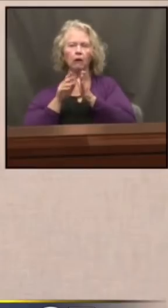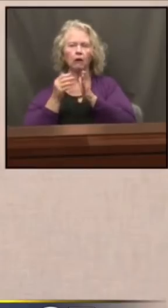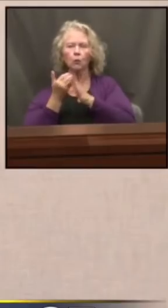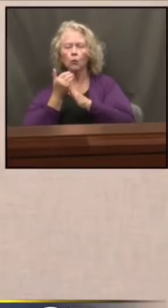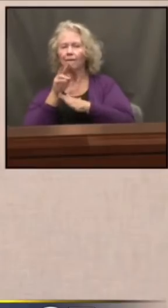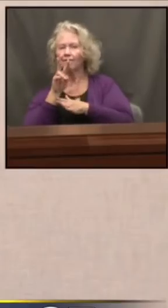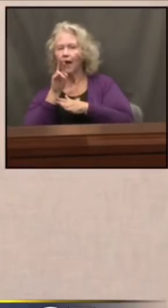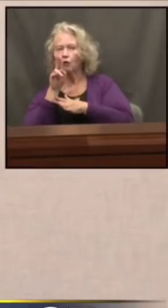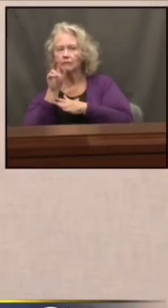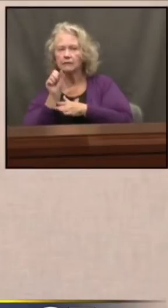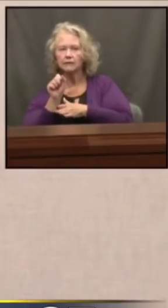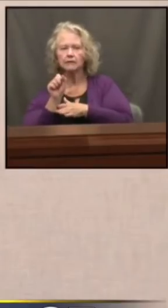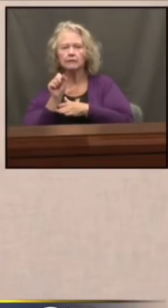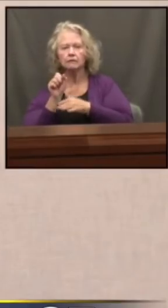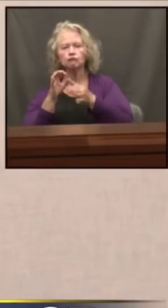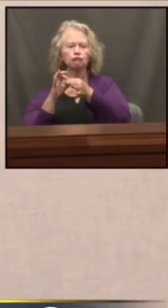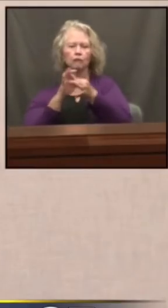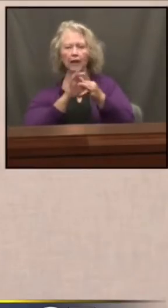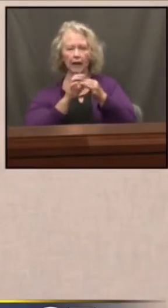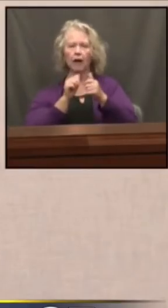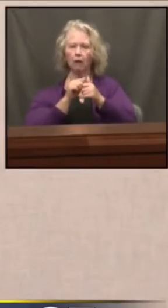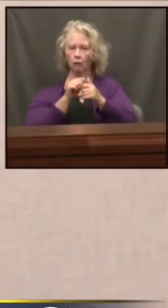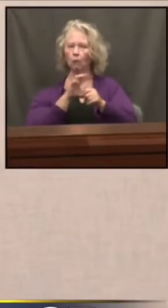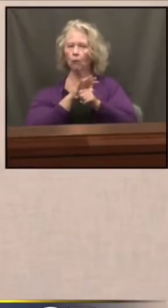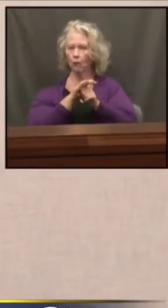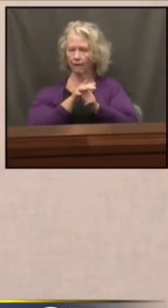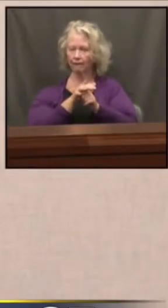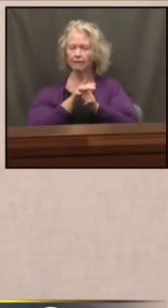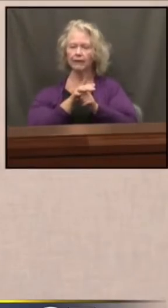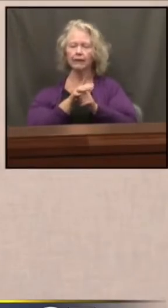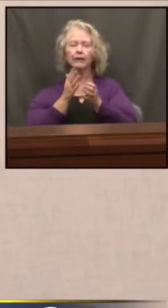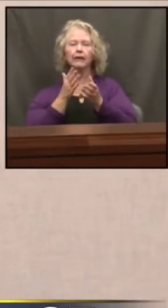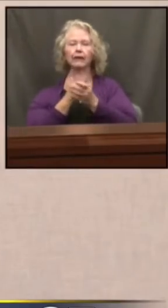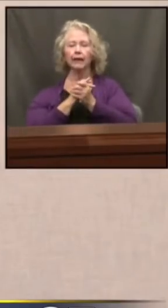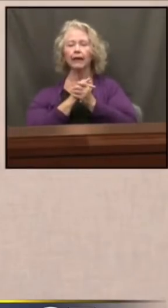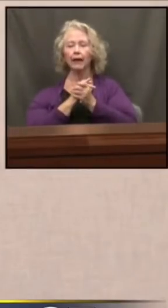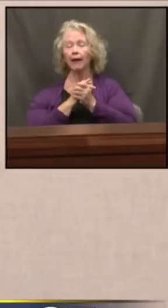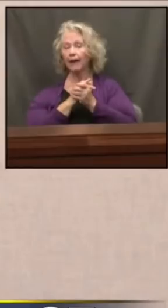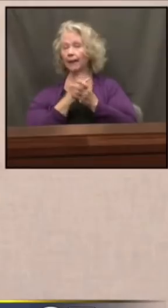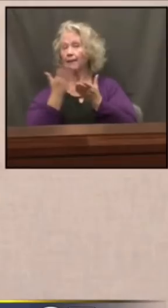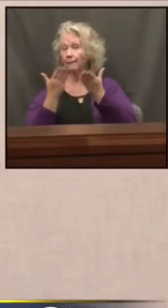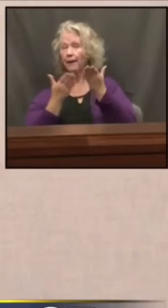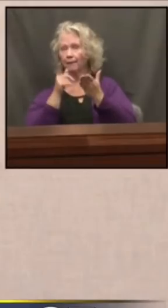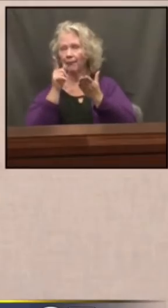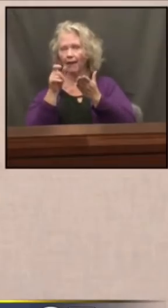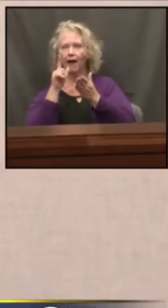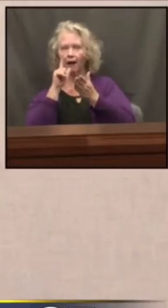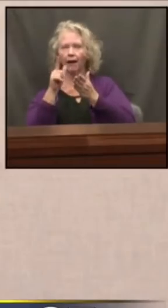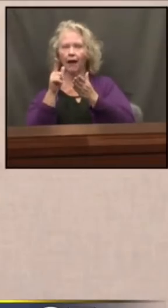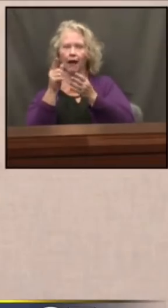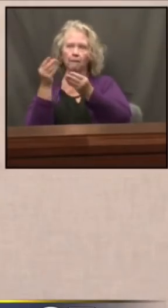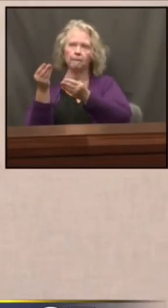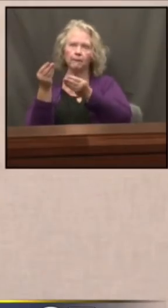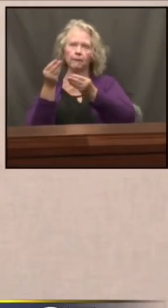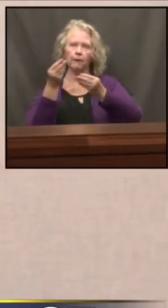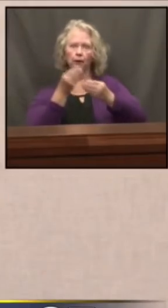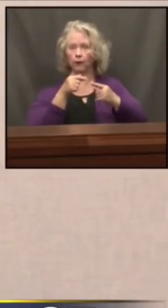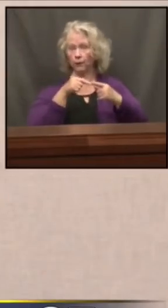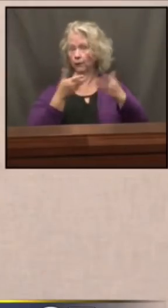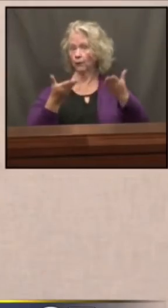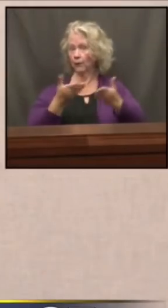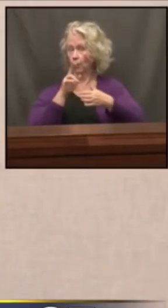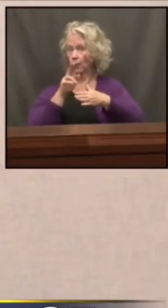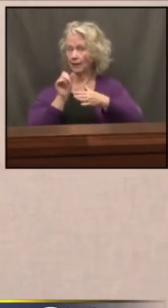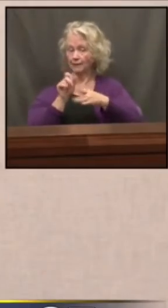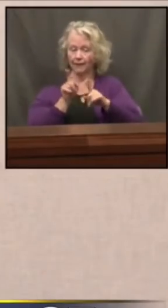or just a variant that's new emerge, that couldn't find its way to the United States just the way the Delta